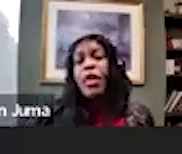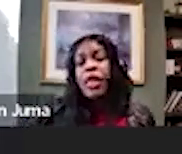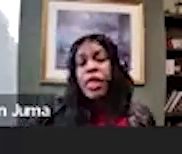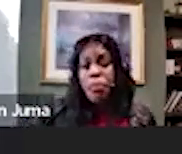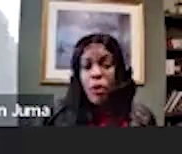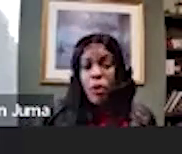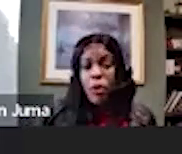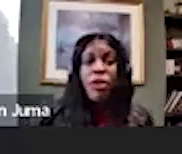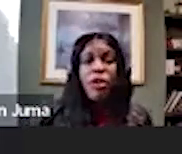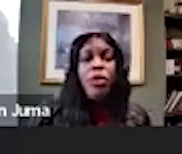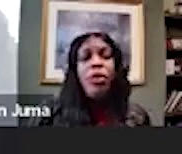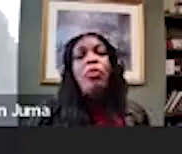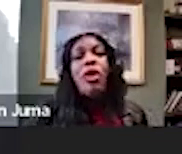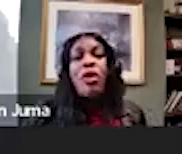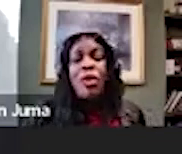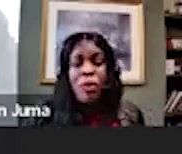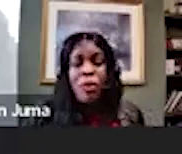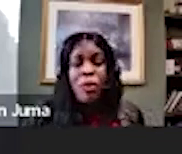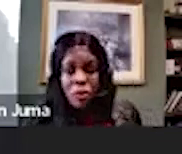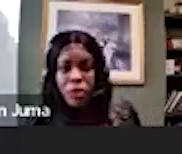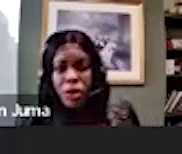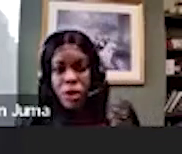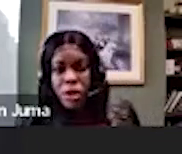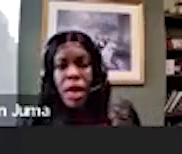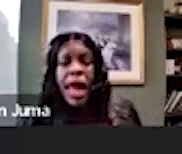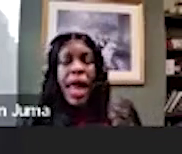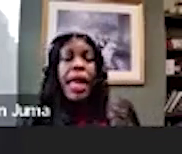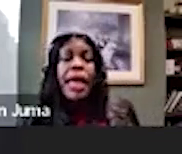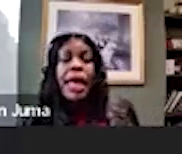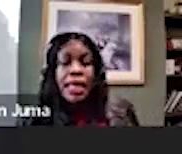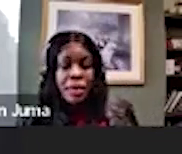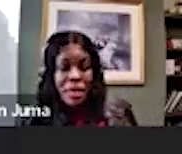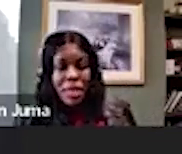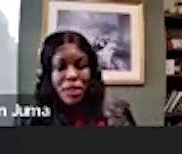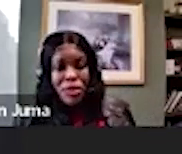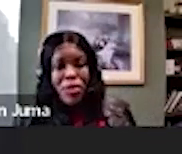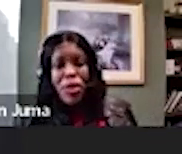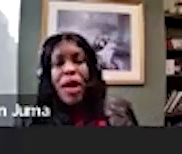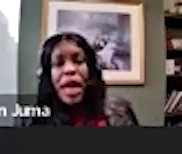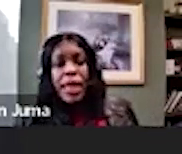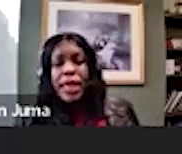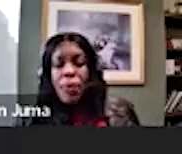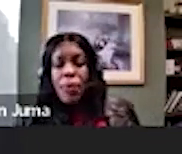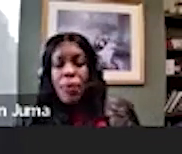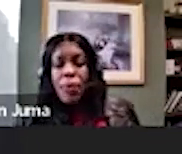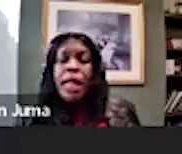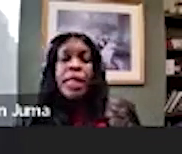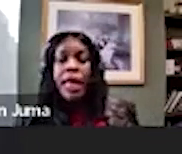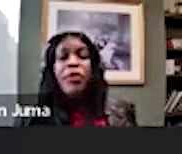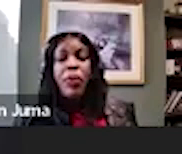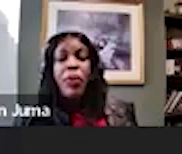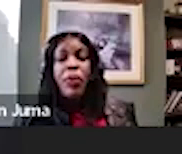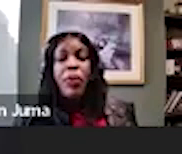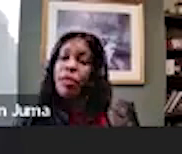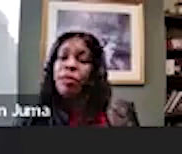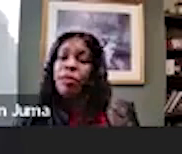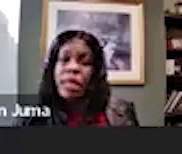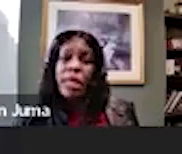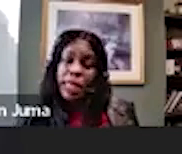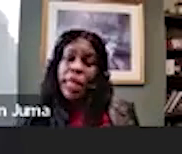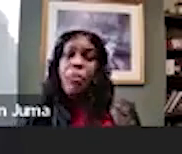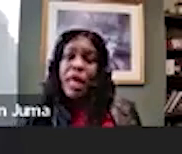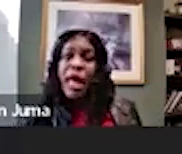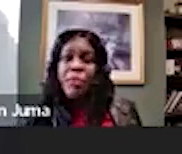people who are subordinate to you who may use your position and intimidate you and say, well, I'll tell everyone that